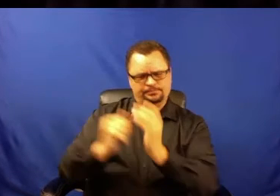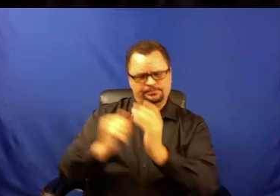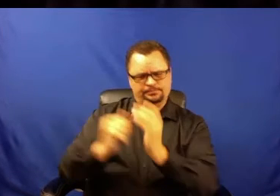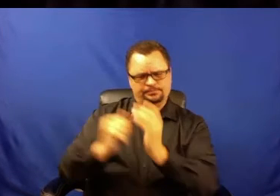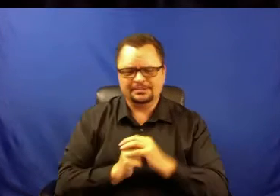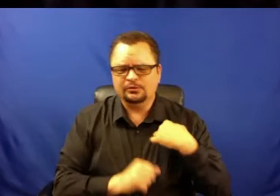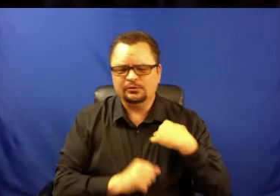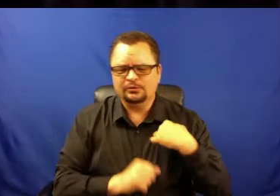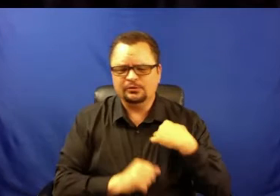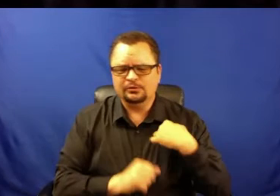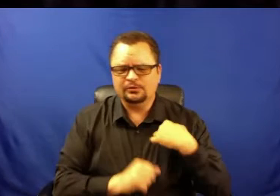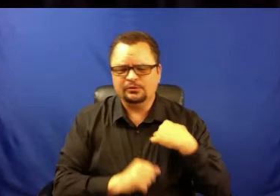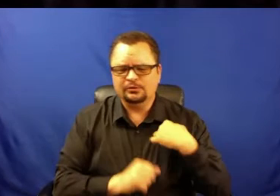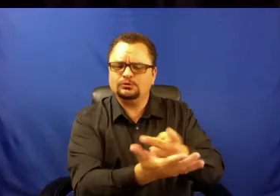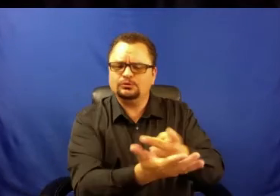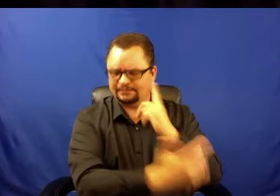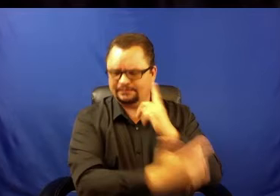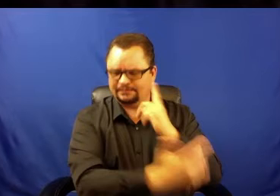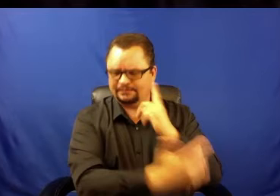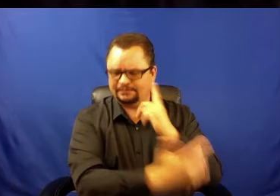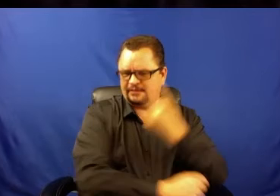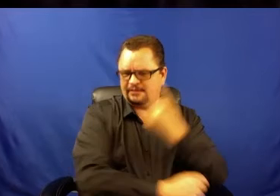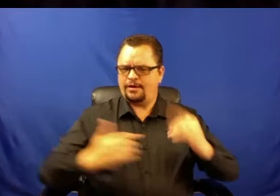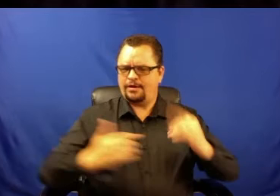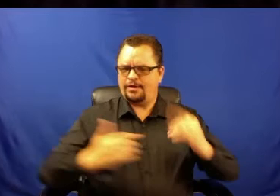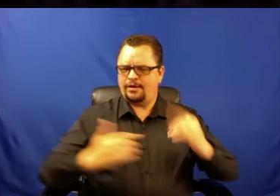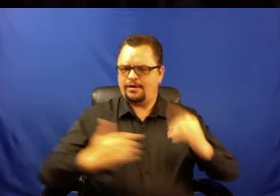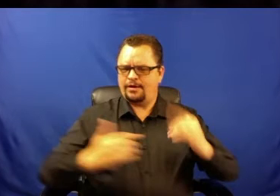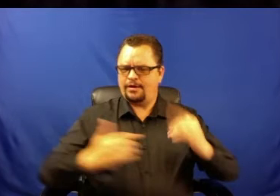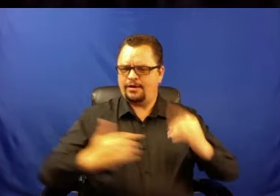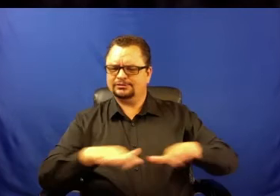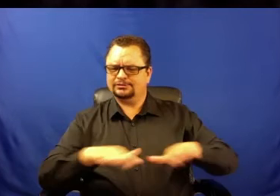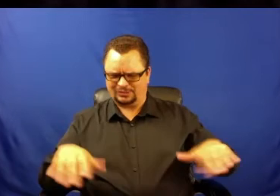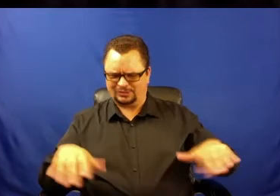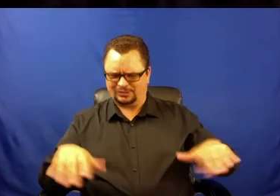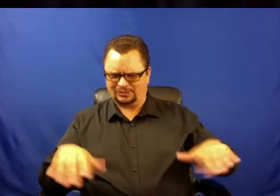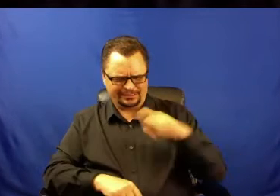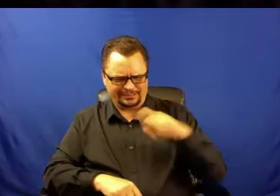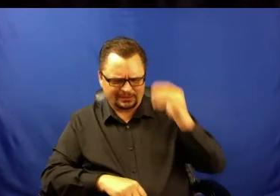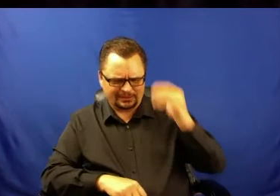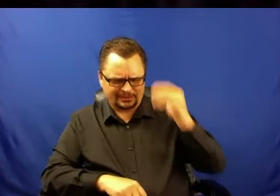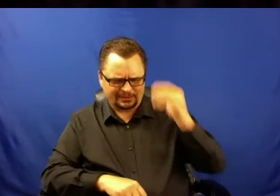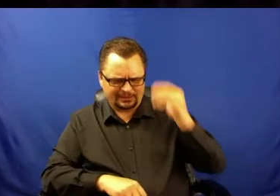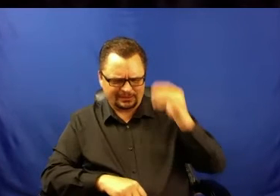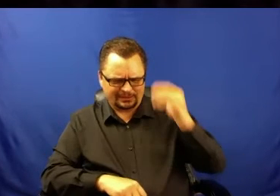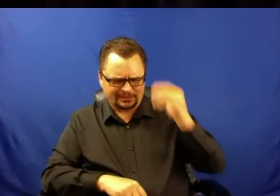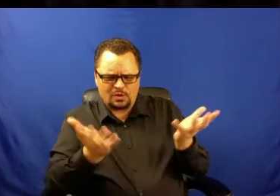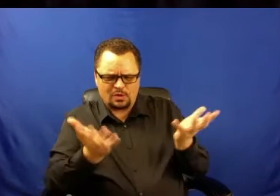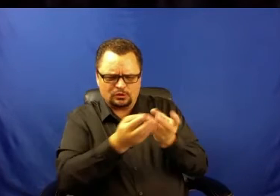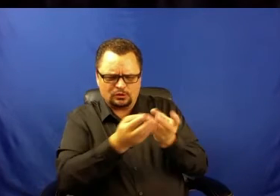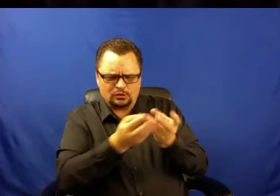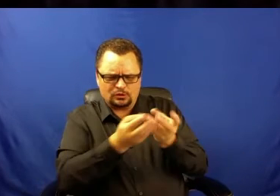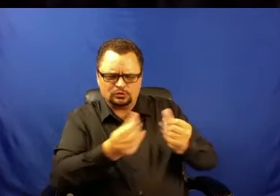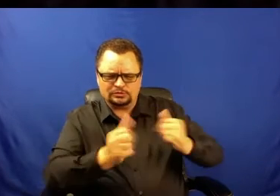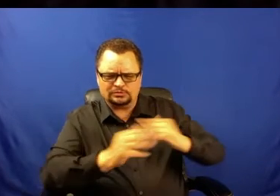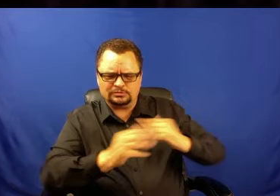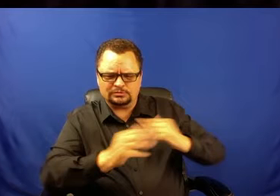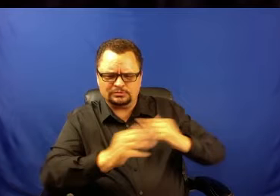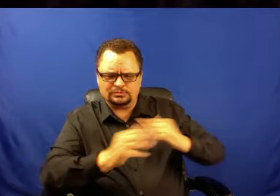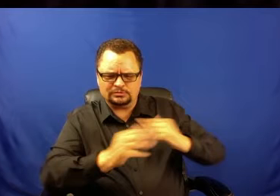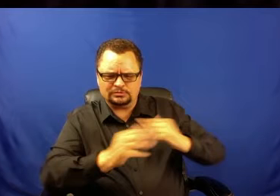remedy also to prevent and combat, adapt in the COVID response. So thank you,